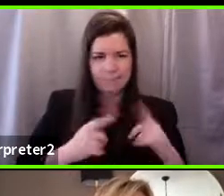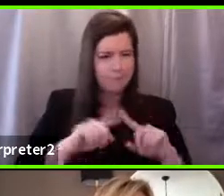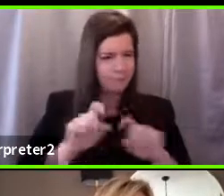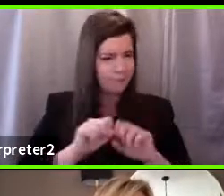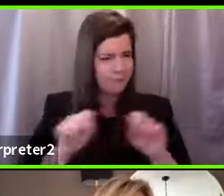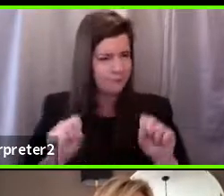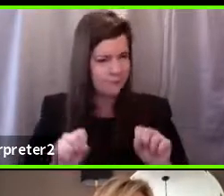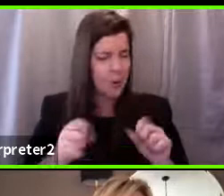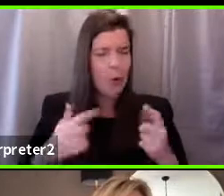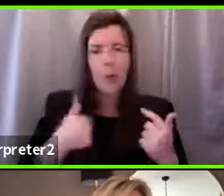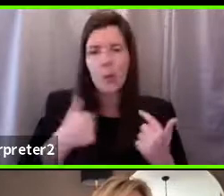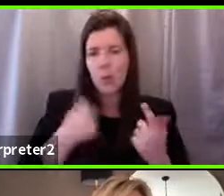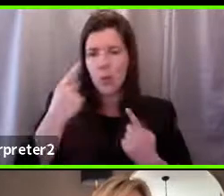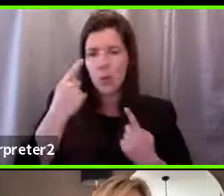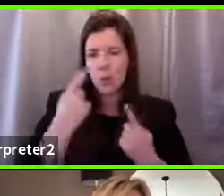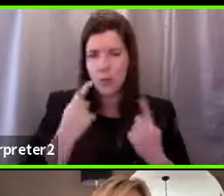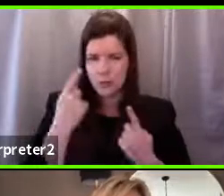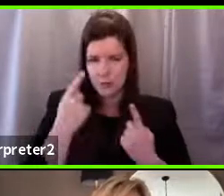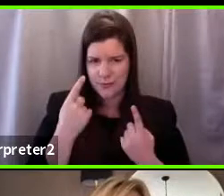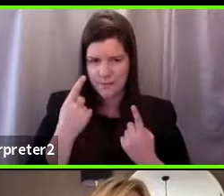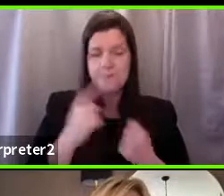of the